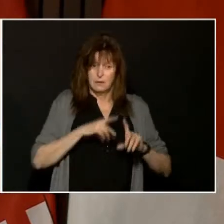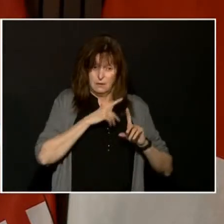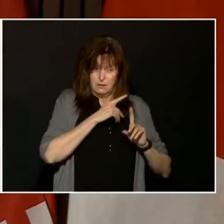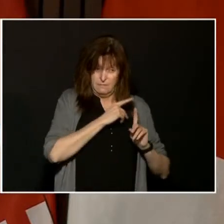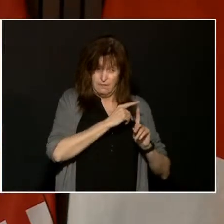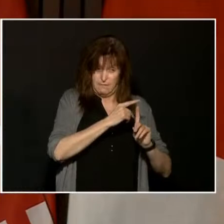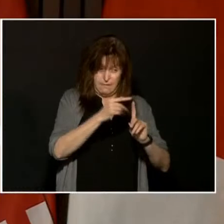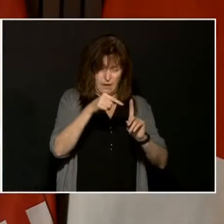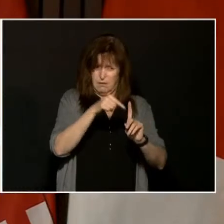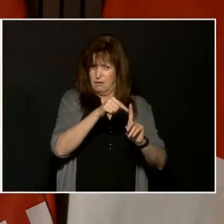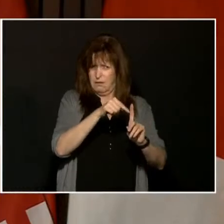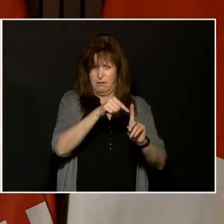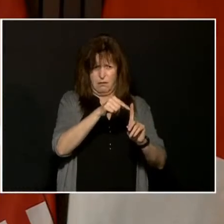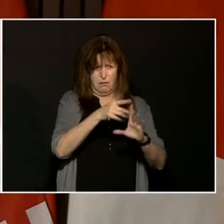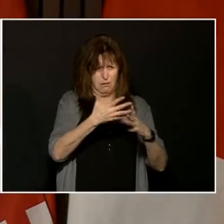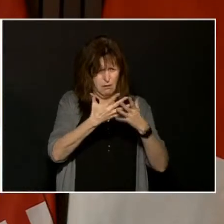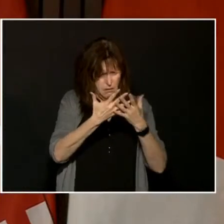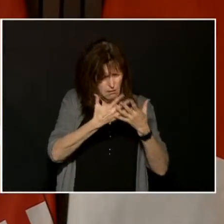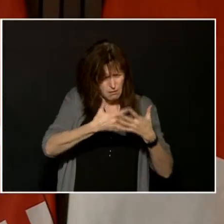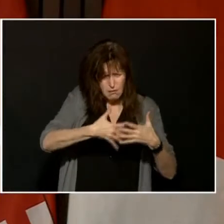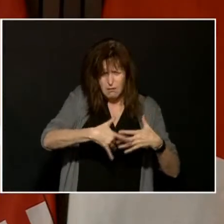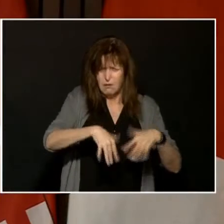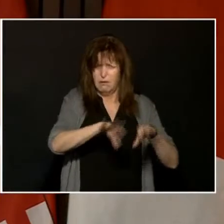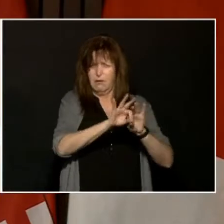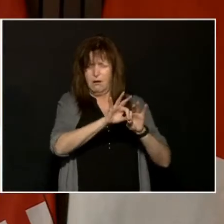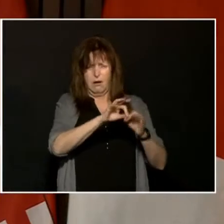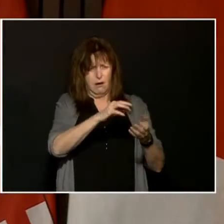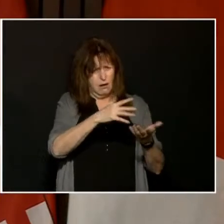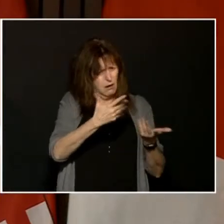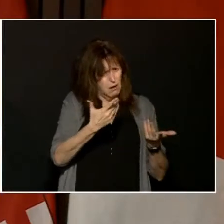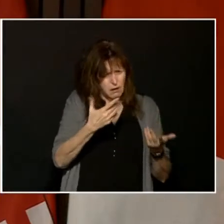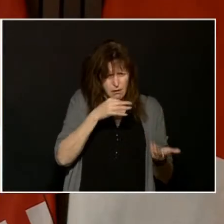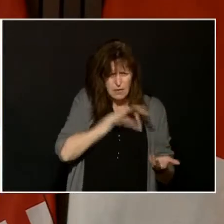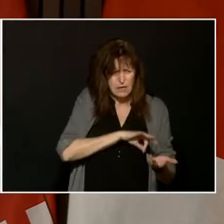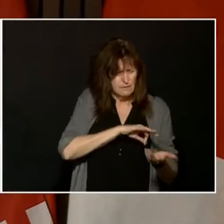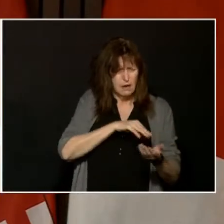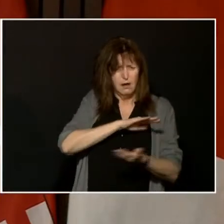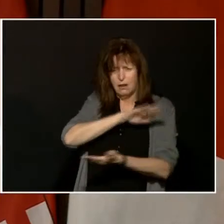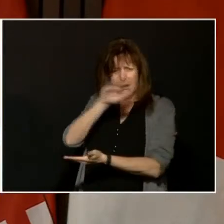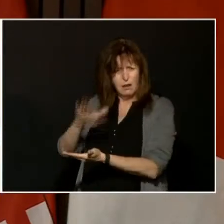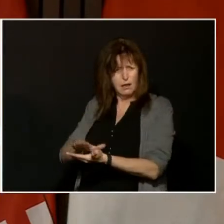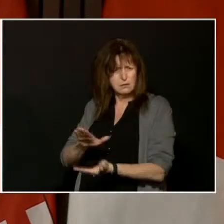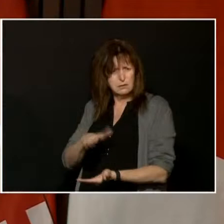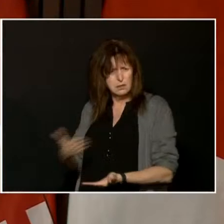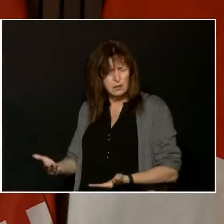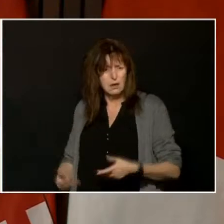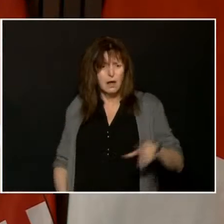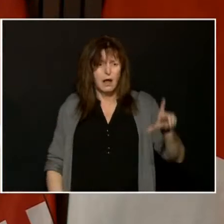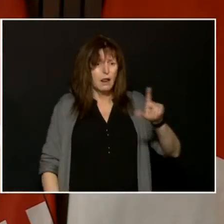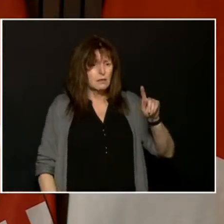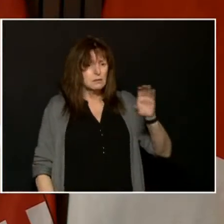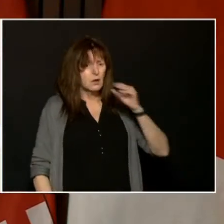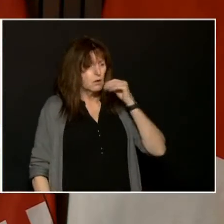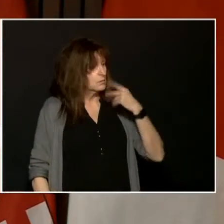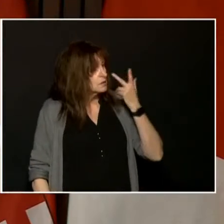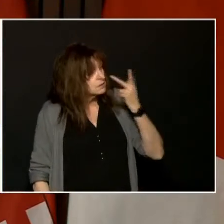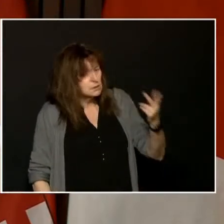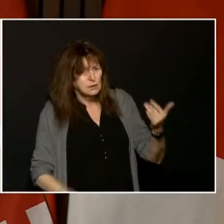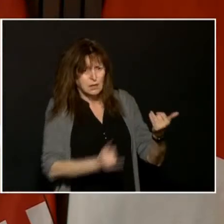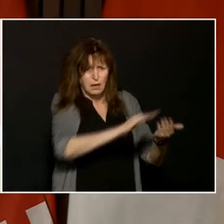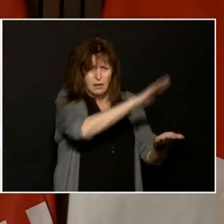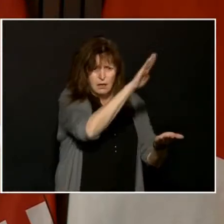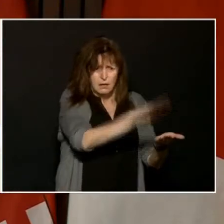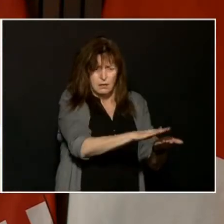is the dramatic shift in mortality in long-term care homes with the focus on vaccinating there. So the more that we